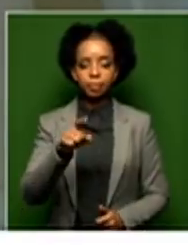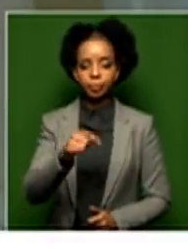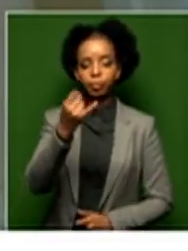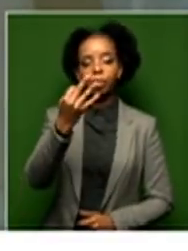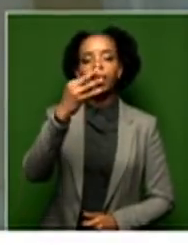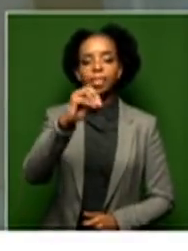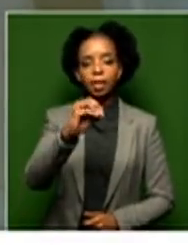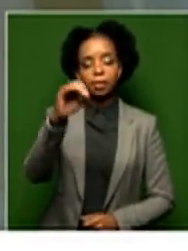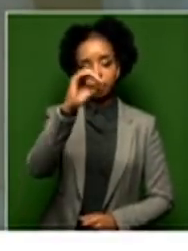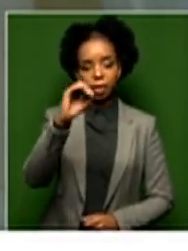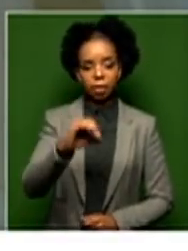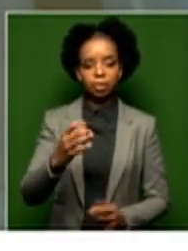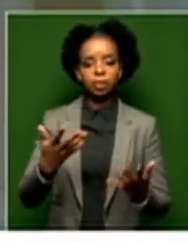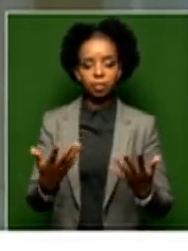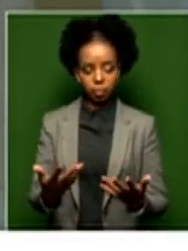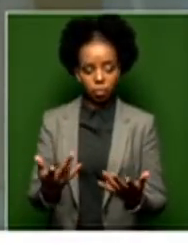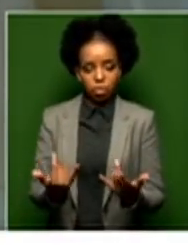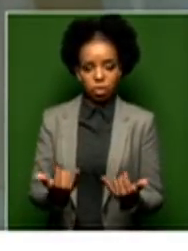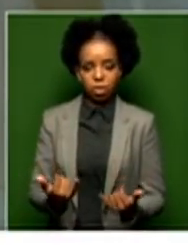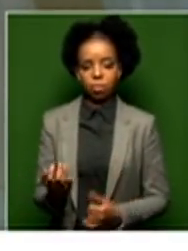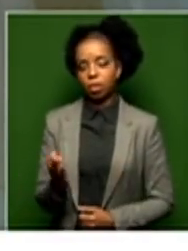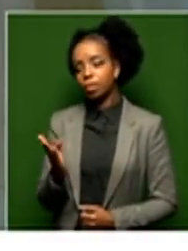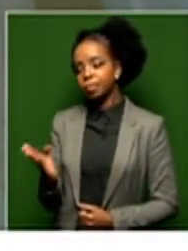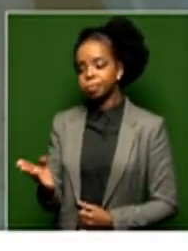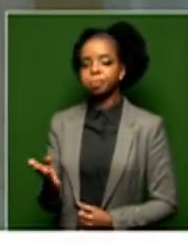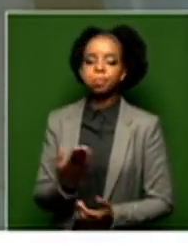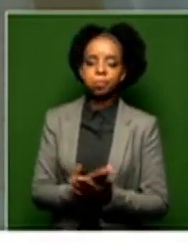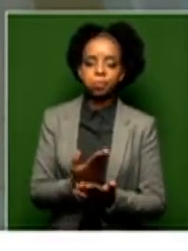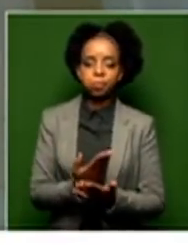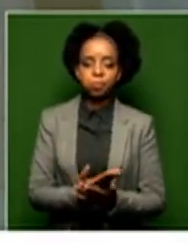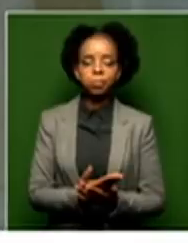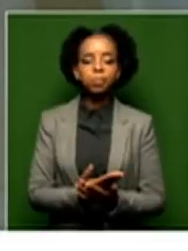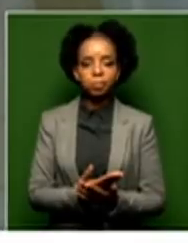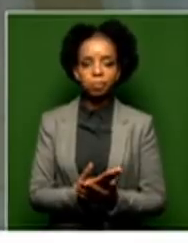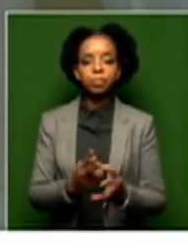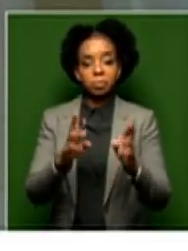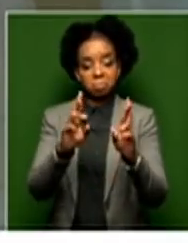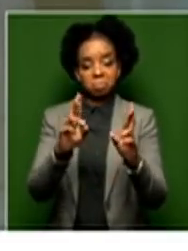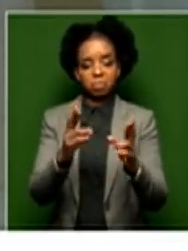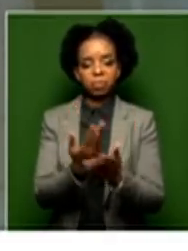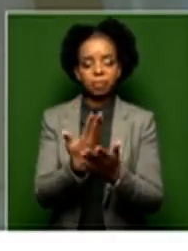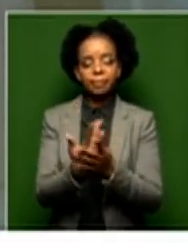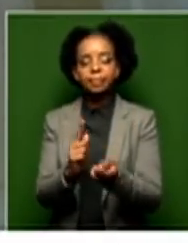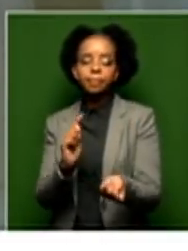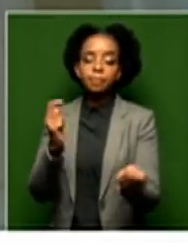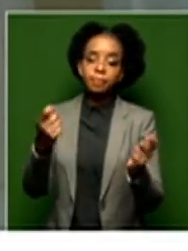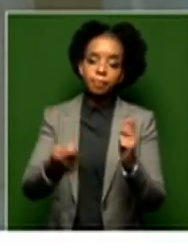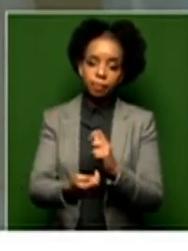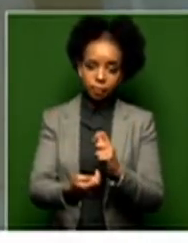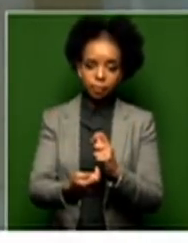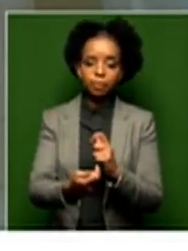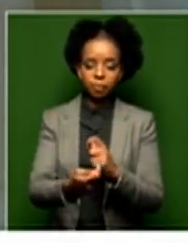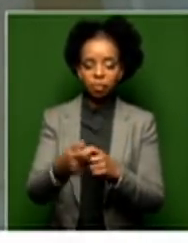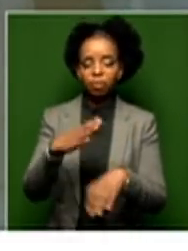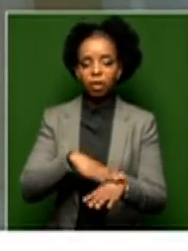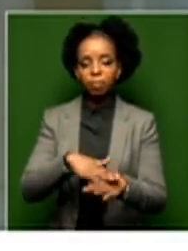of the current available generation capacity. So it's hoped that it's going to make a significant difference in the medium